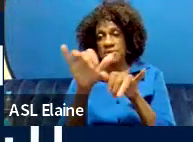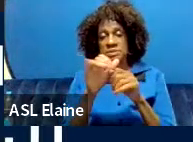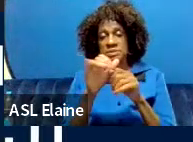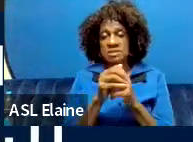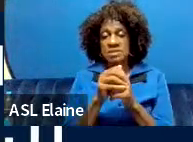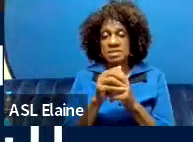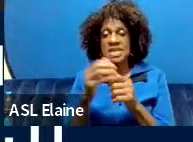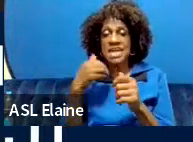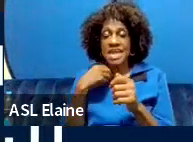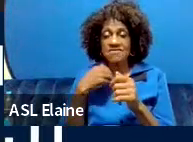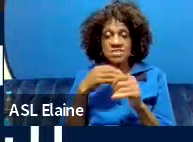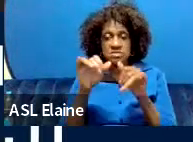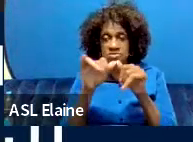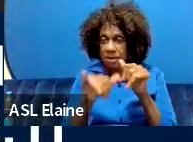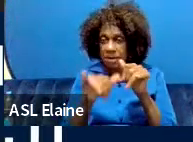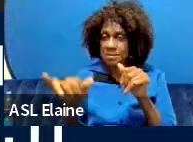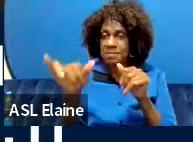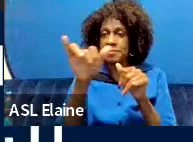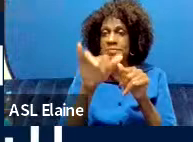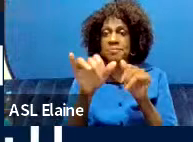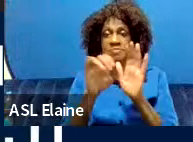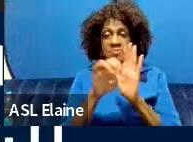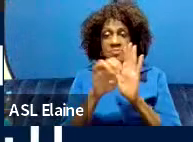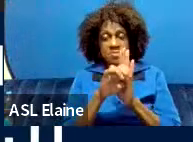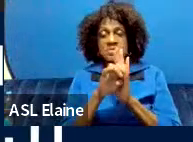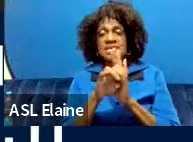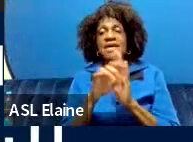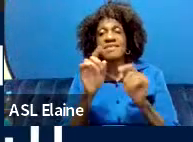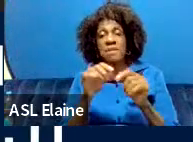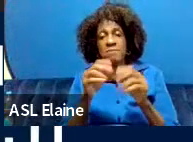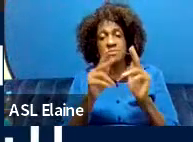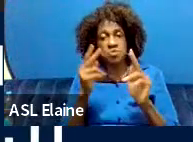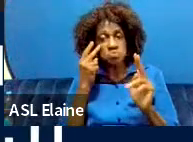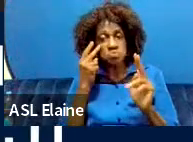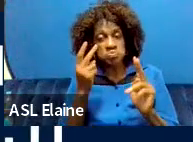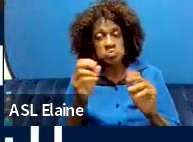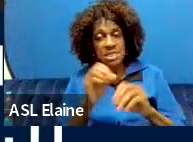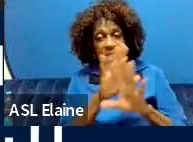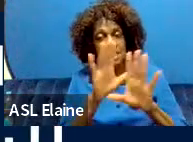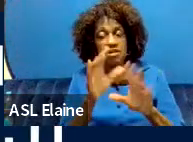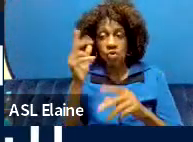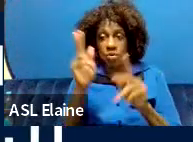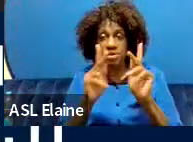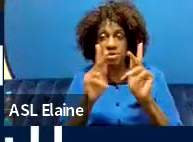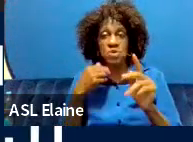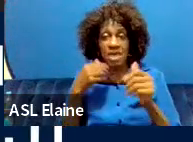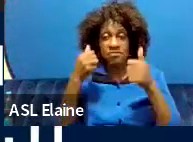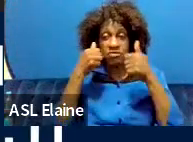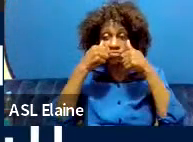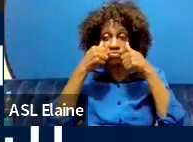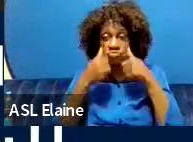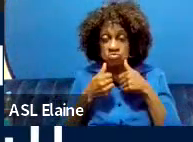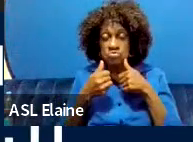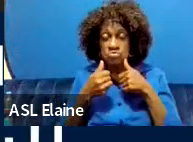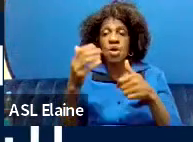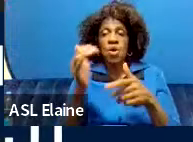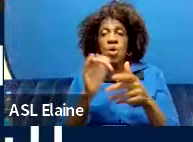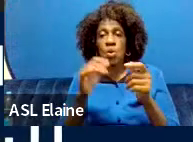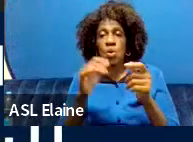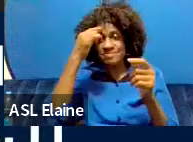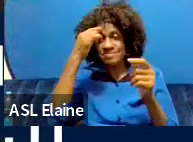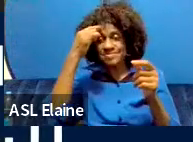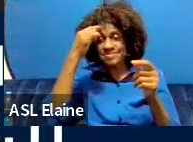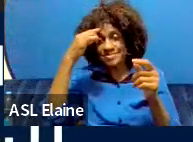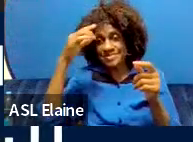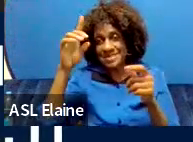a uniform iconography promotes legibility, especially for people who have low vision or cognitive